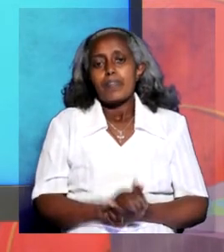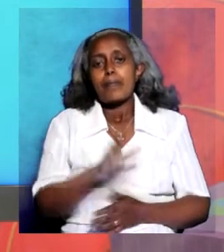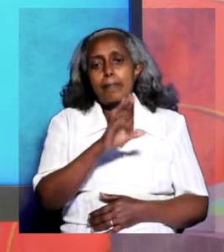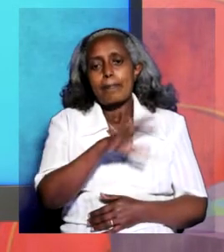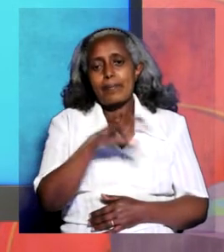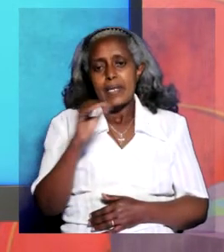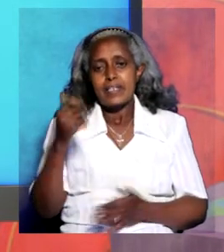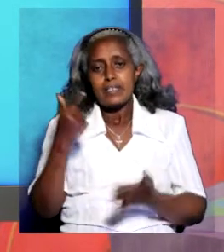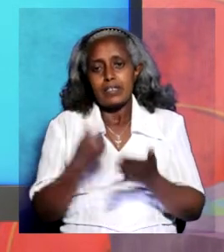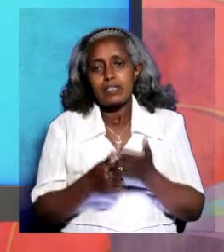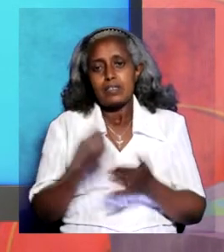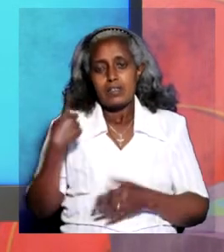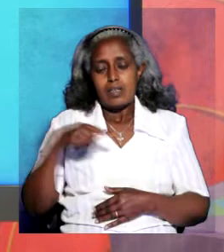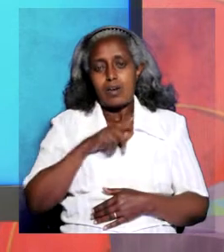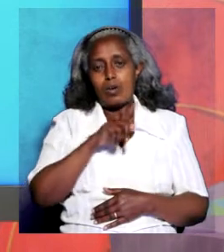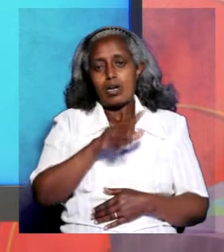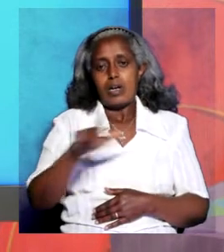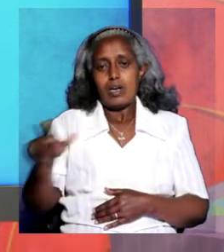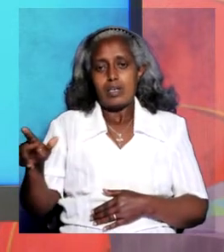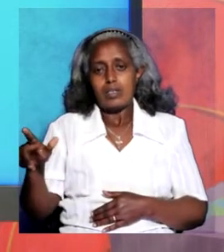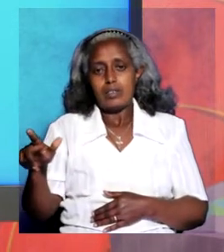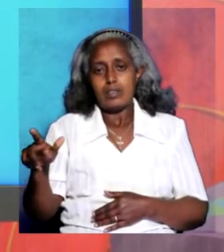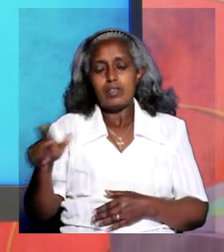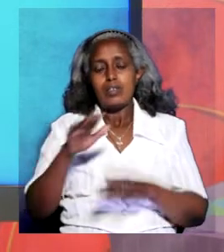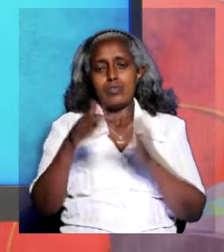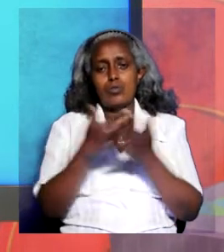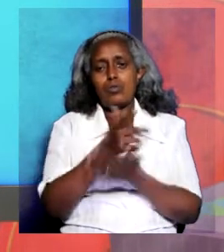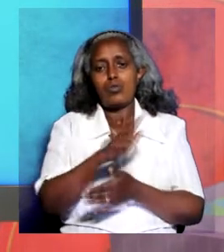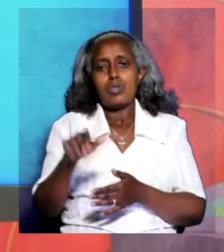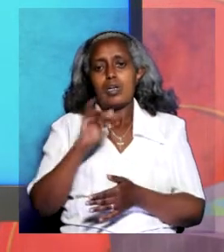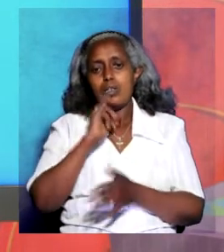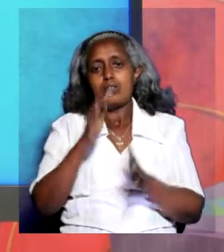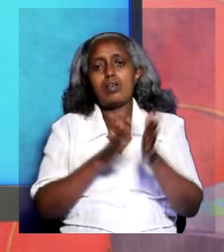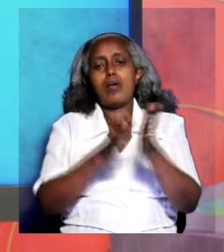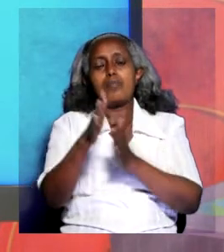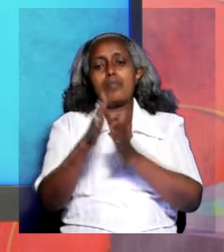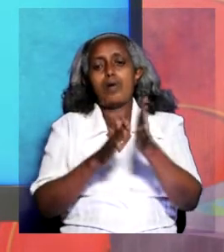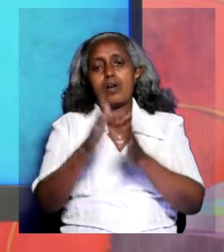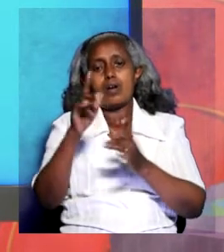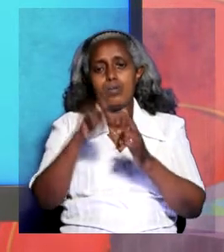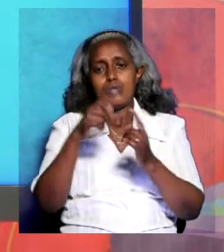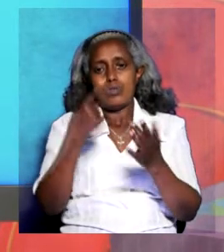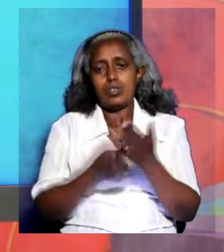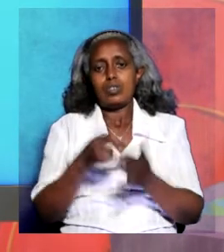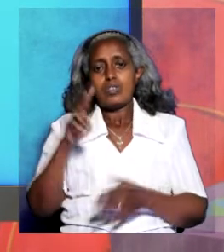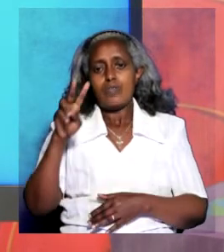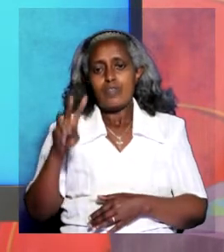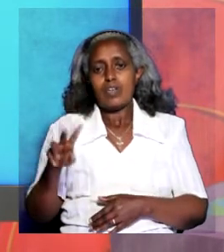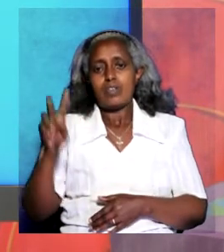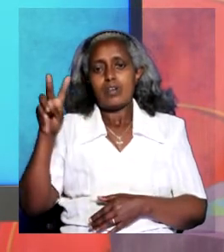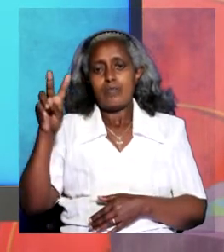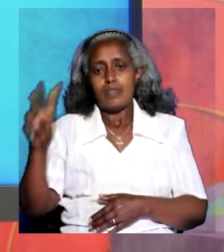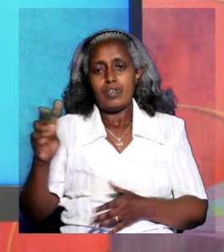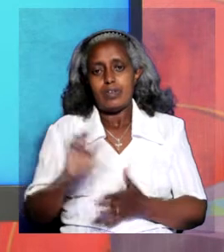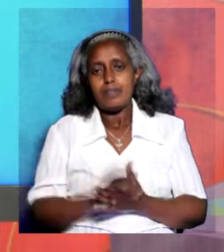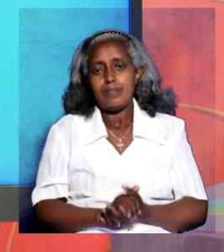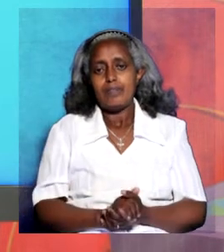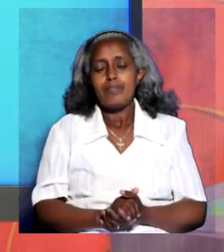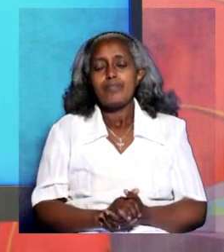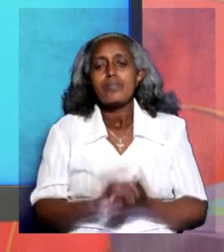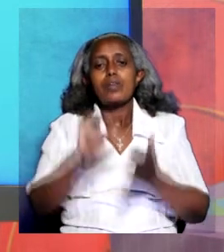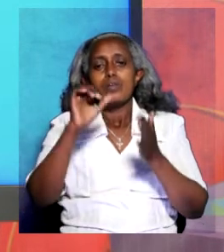And this our line, the whole line is parallel to this vector V.